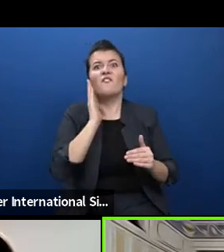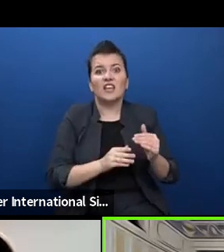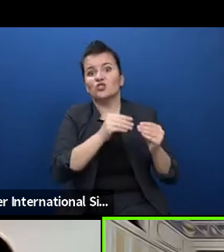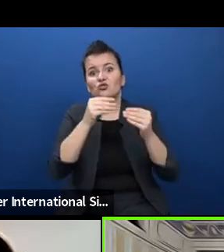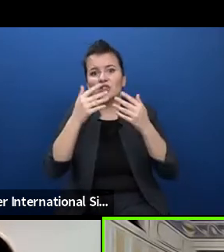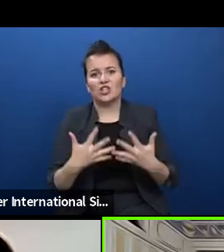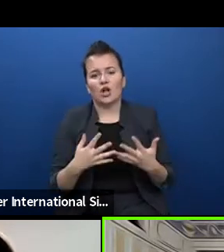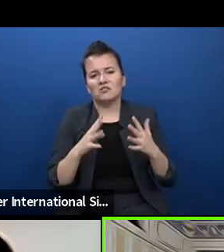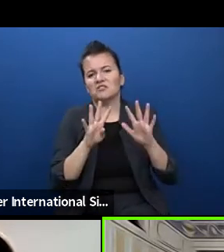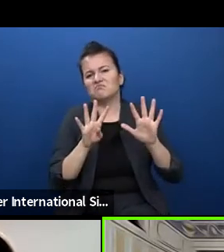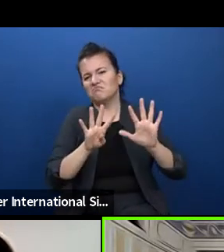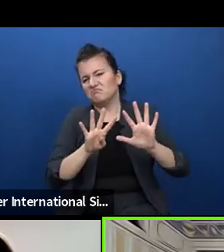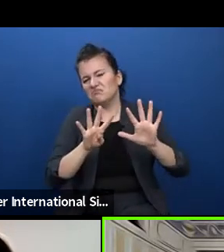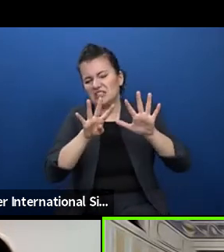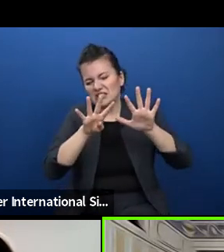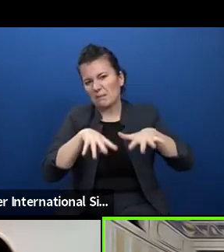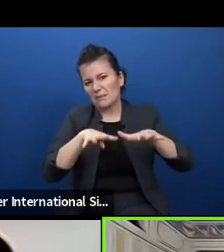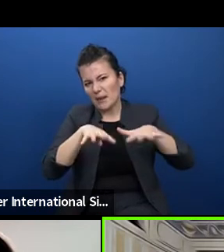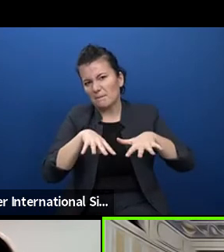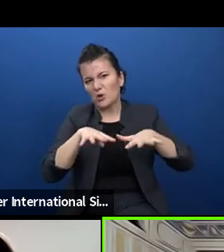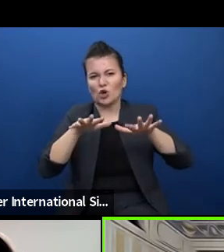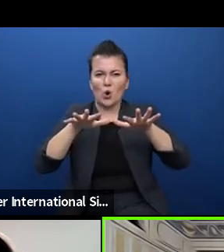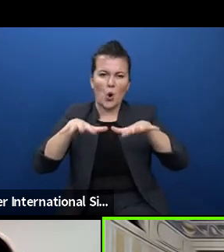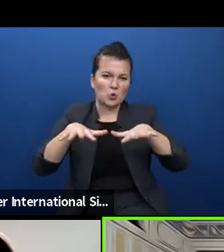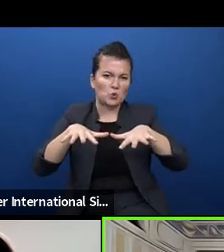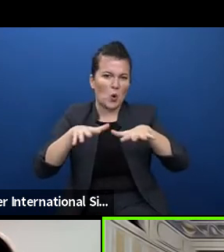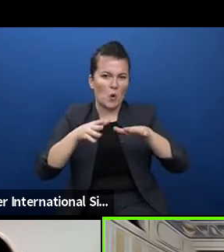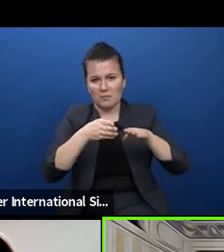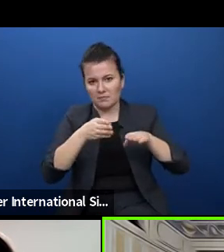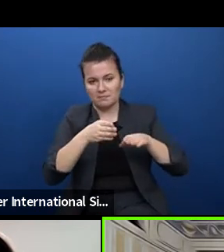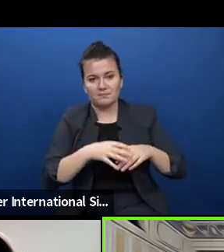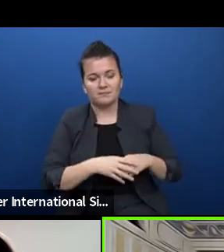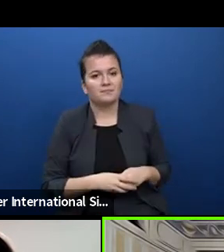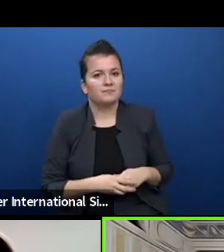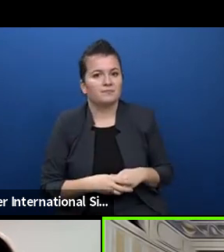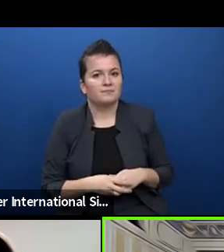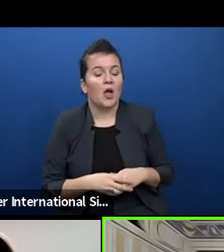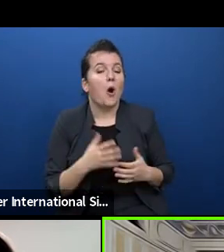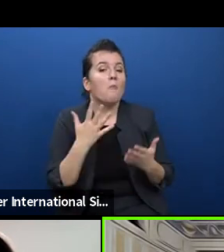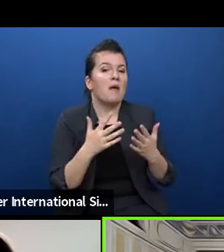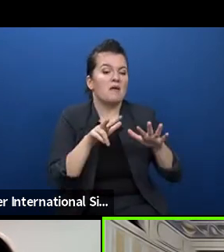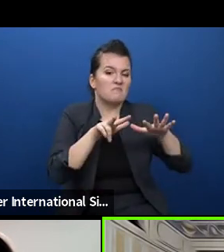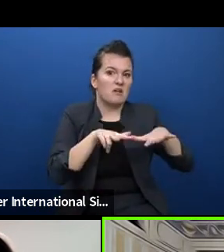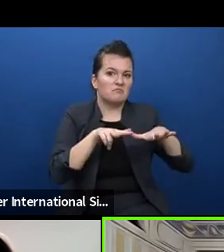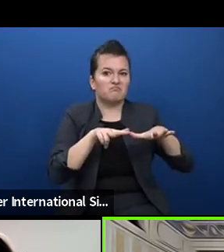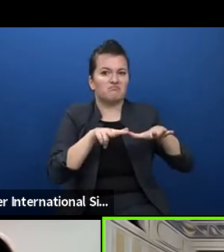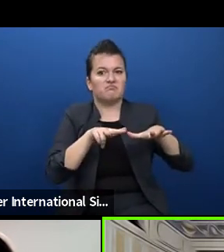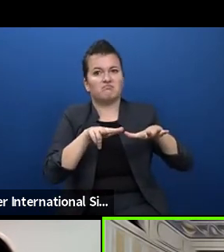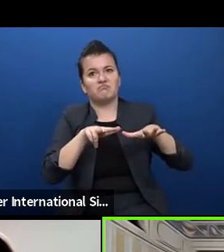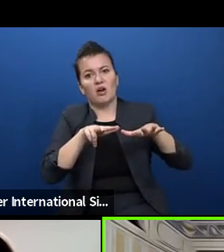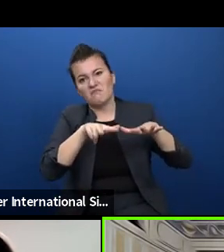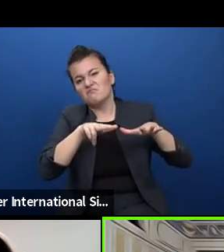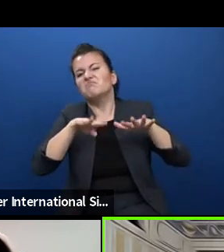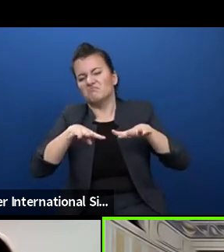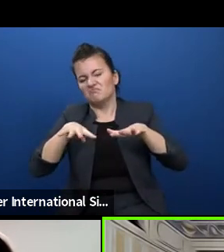it will probably be, it will finish maybe end of summer or autumn 2021.